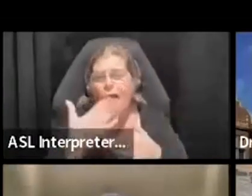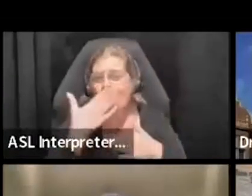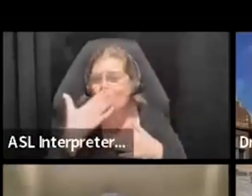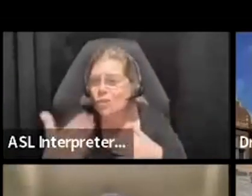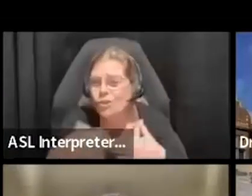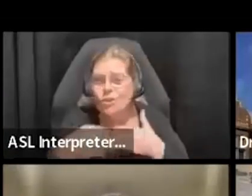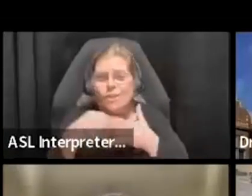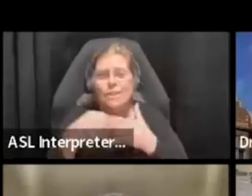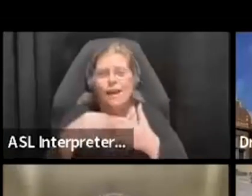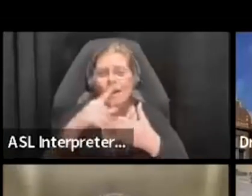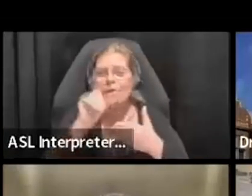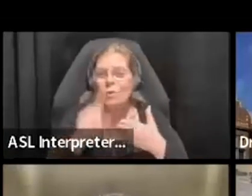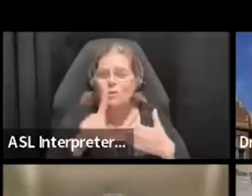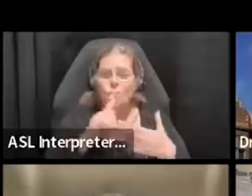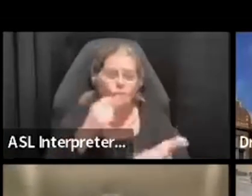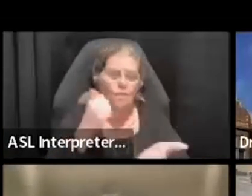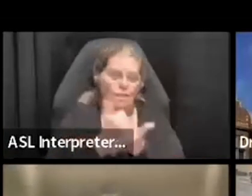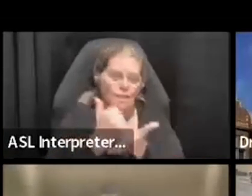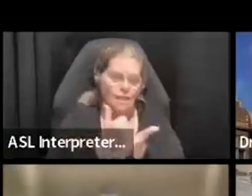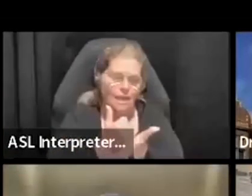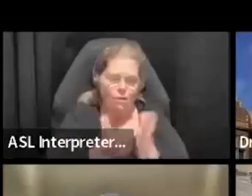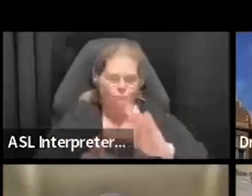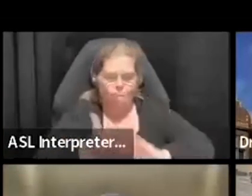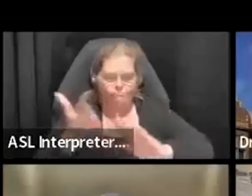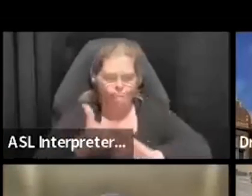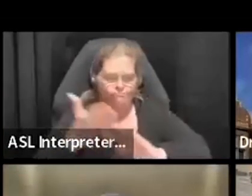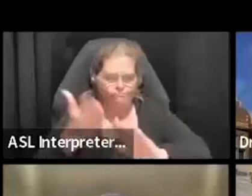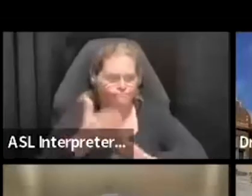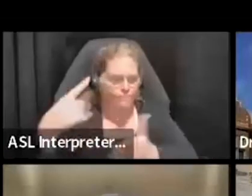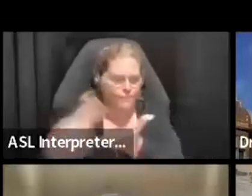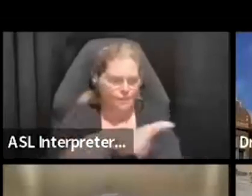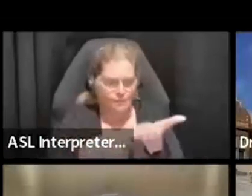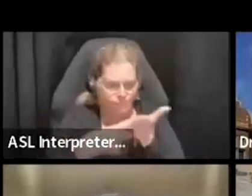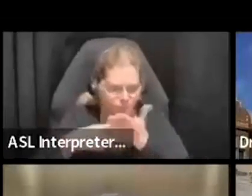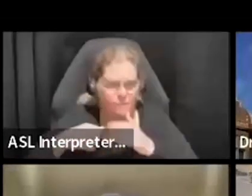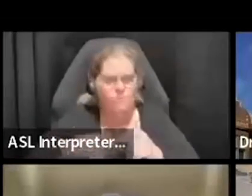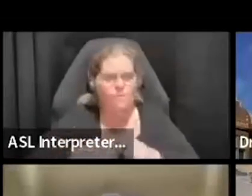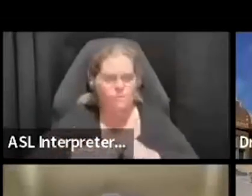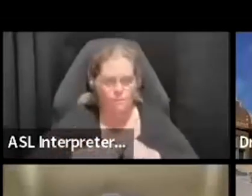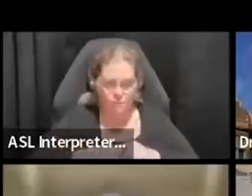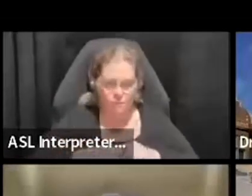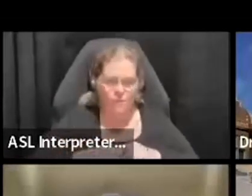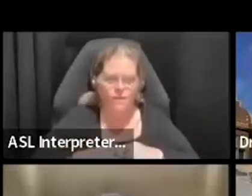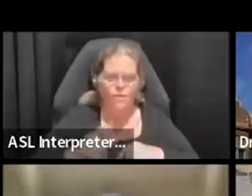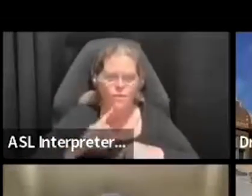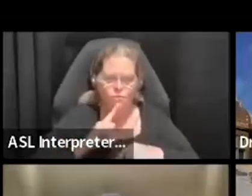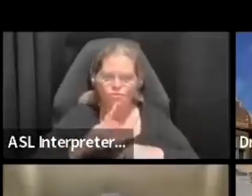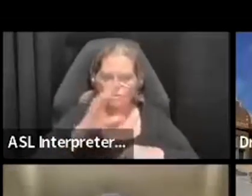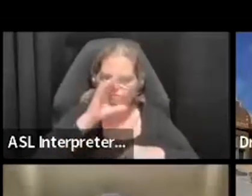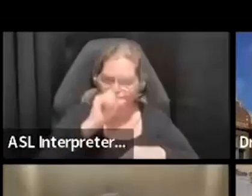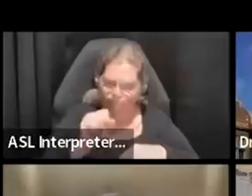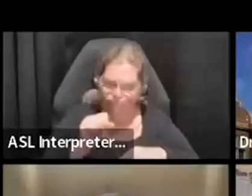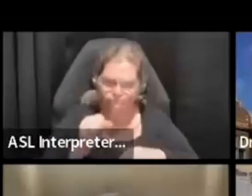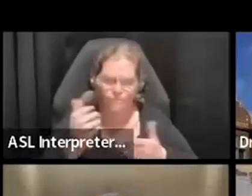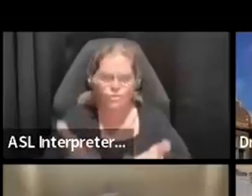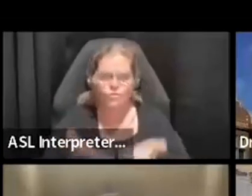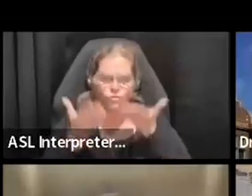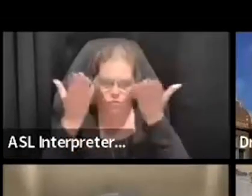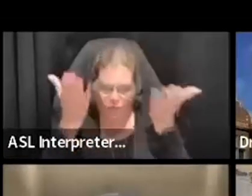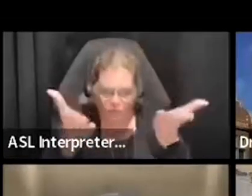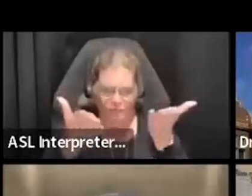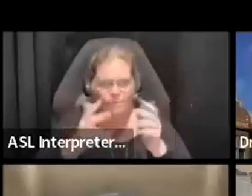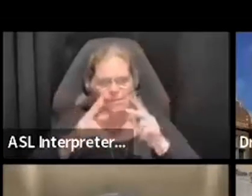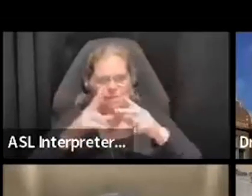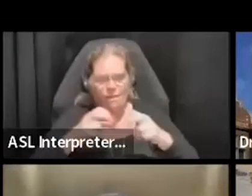questions really helped drive the discussion, and some really interesting recommendations and analysis